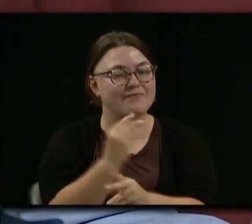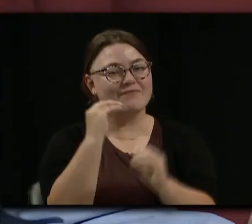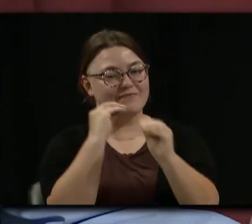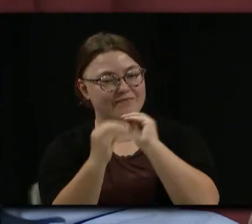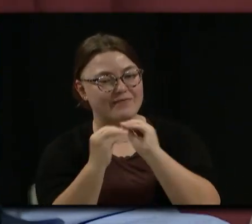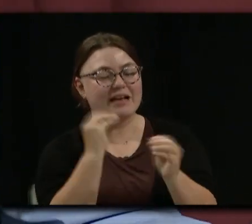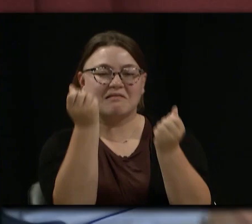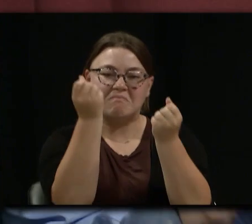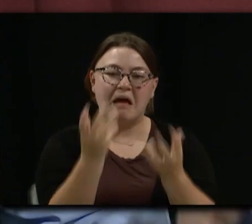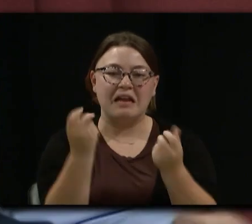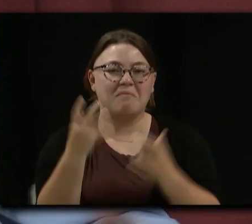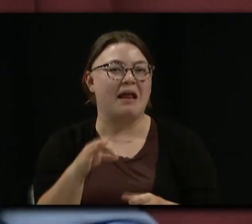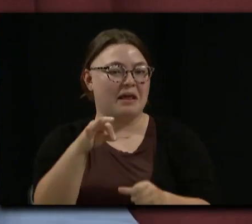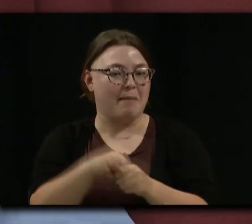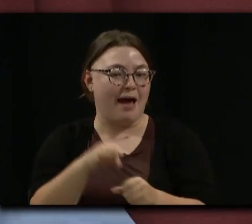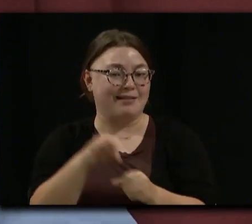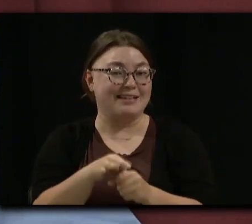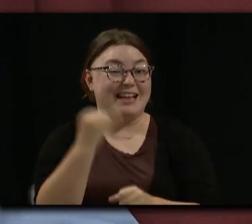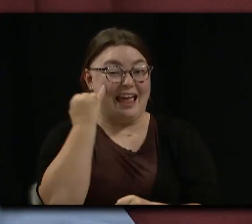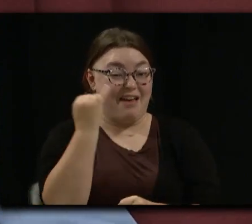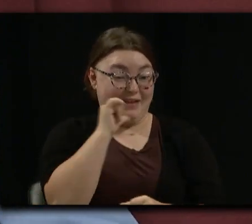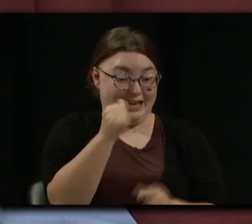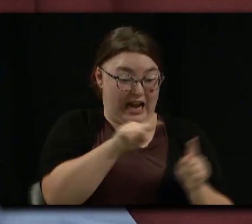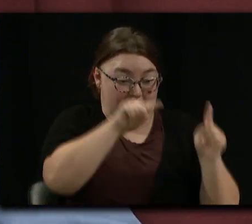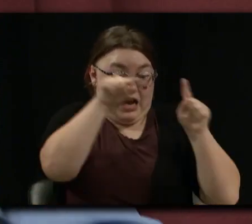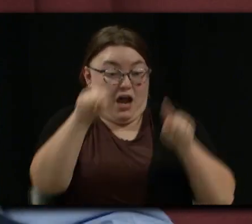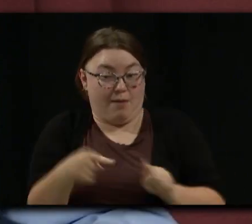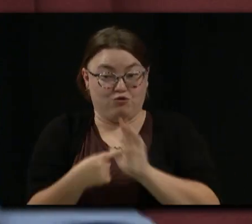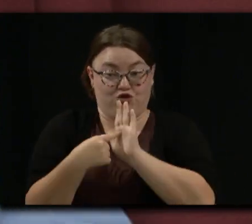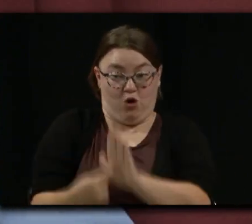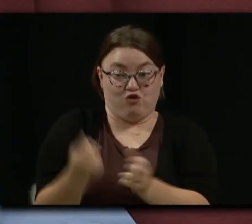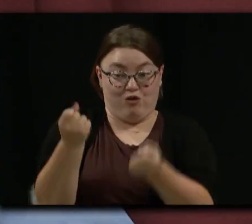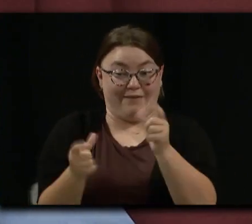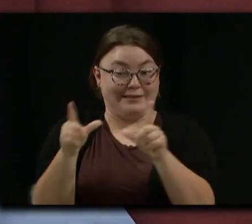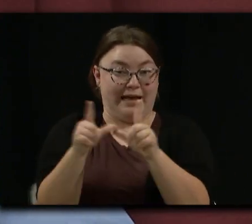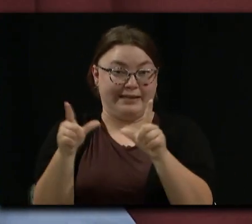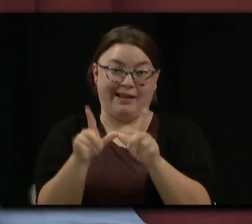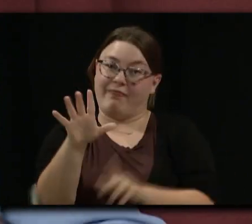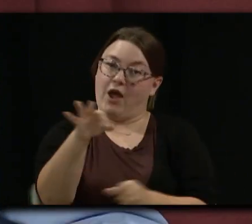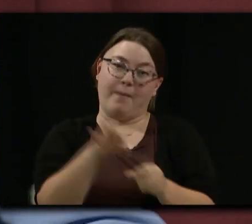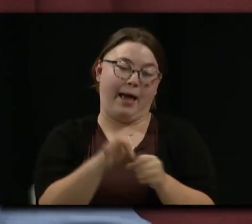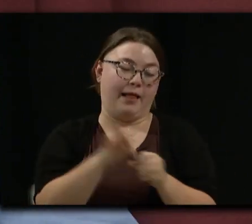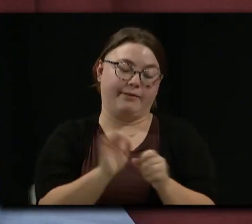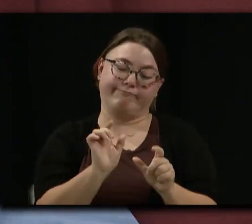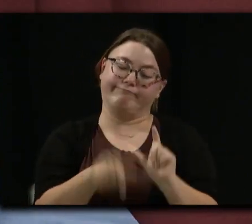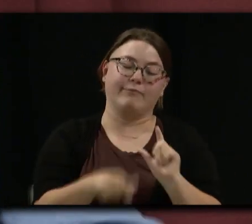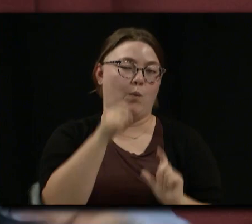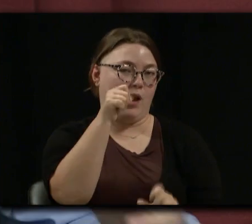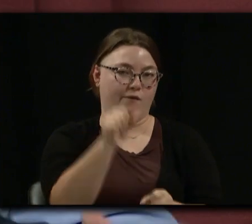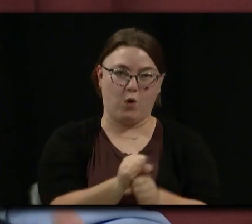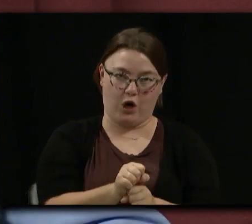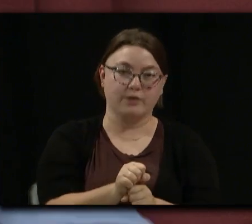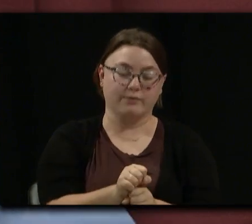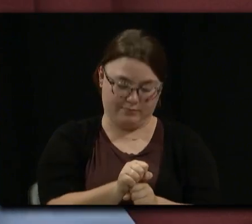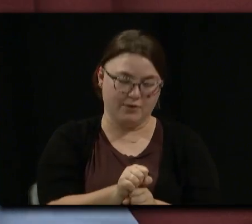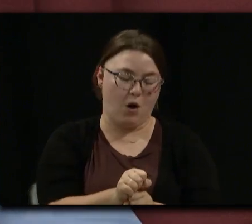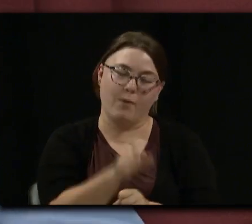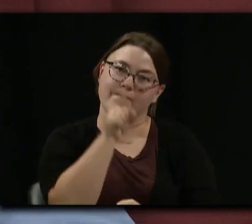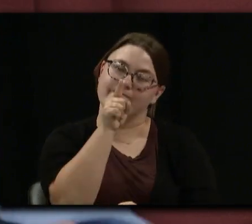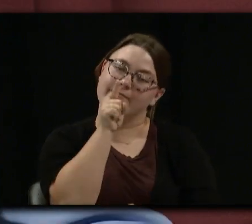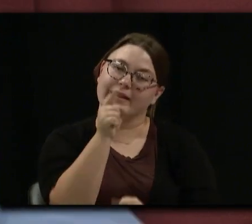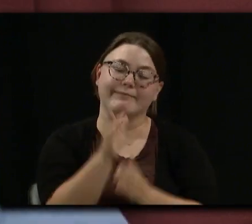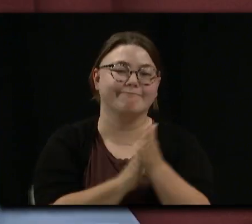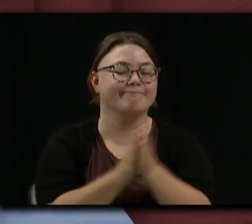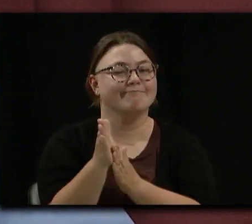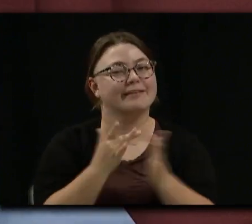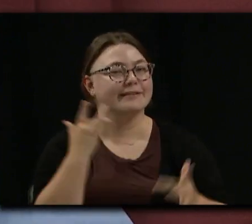have counted otherwise, but the voters were excited to vote. We were excited to make sure that their ballot counted,